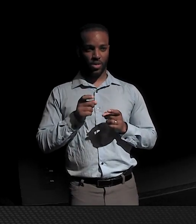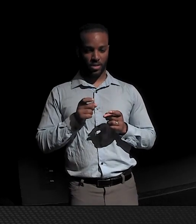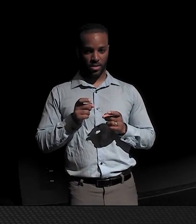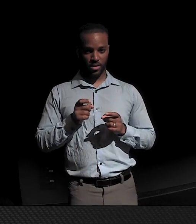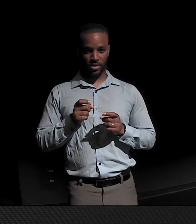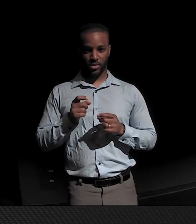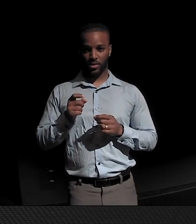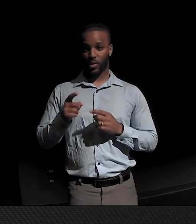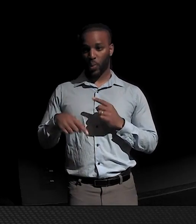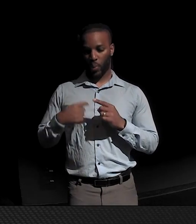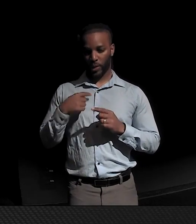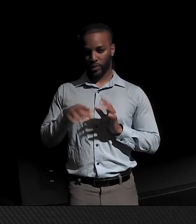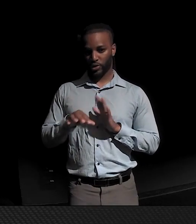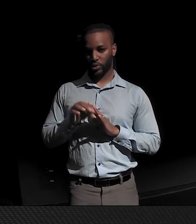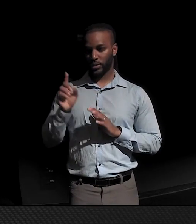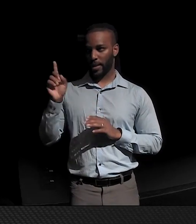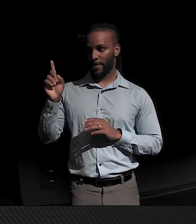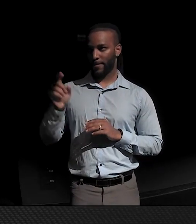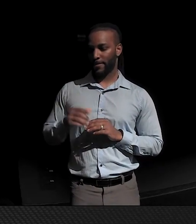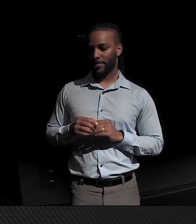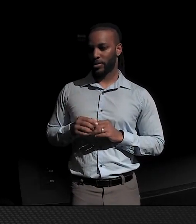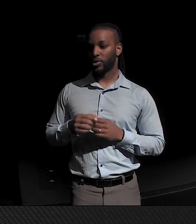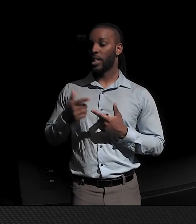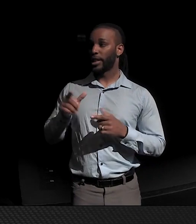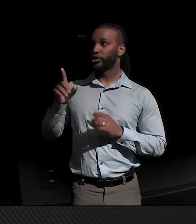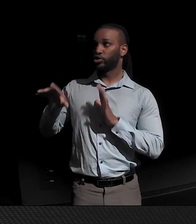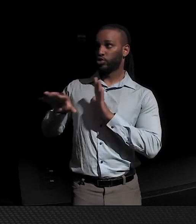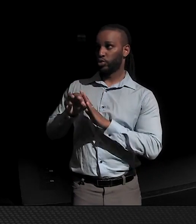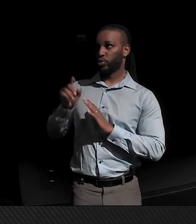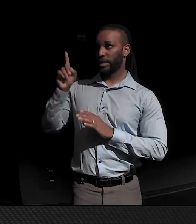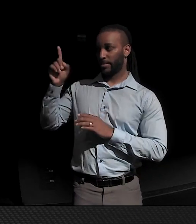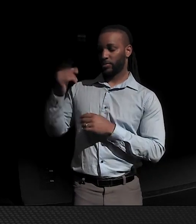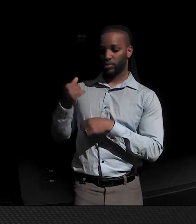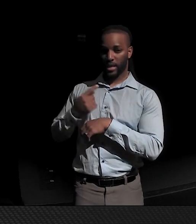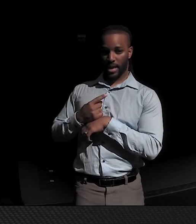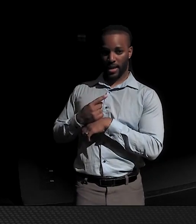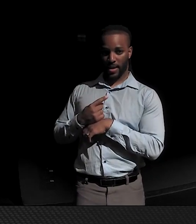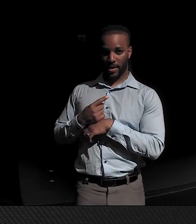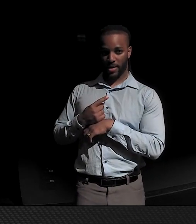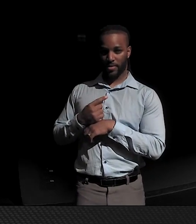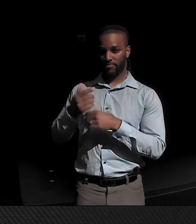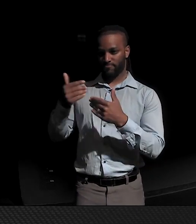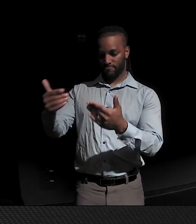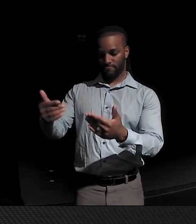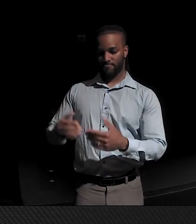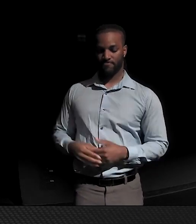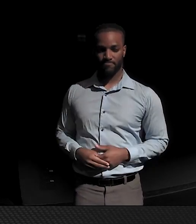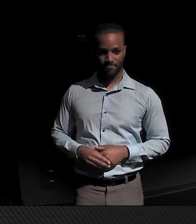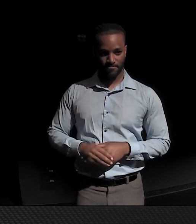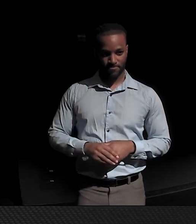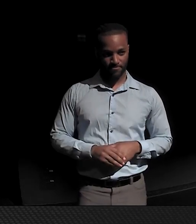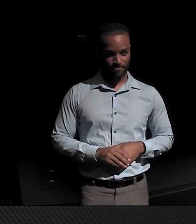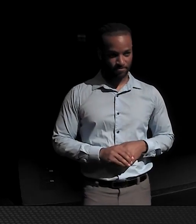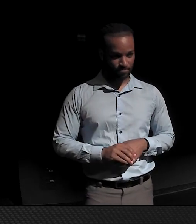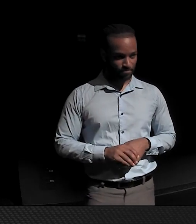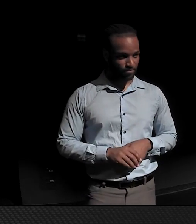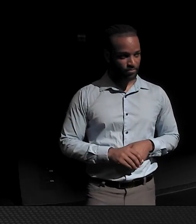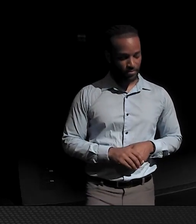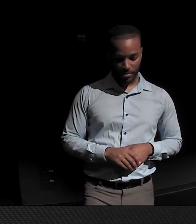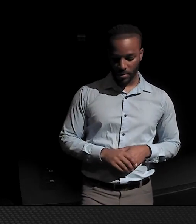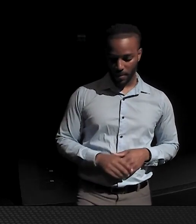when we choose him. So let's choose him today and eat the bread, which is the body of Christ.